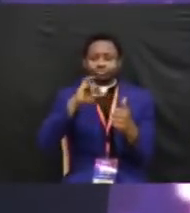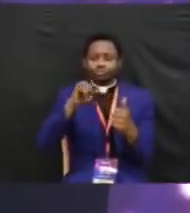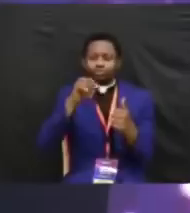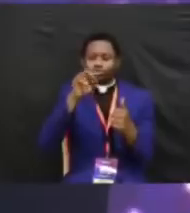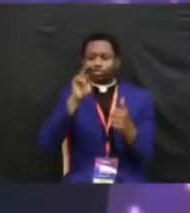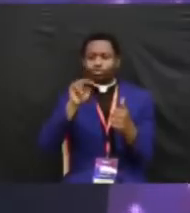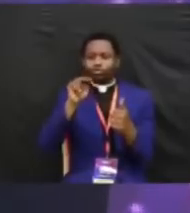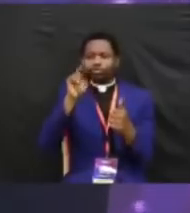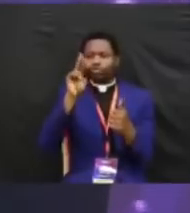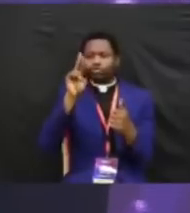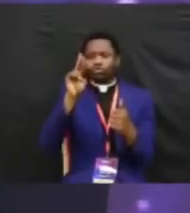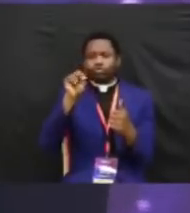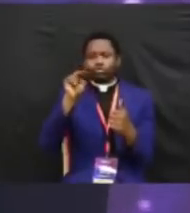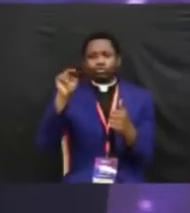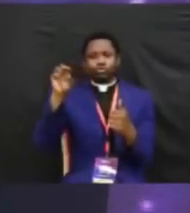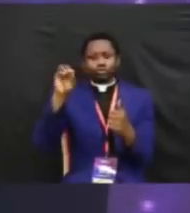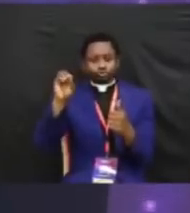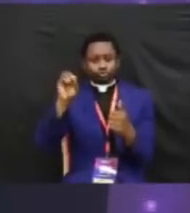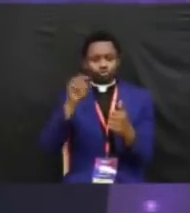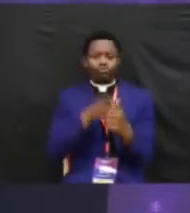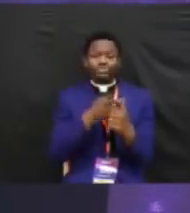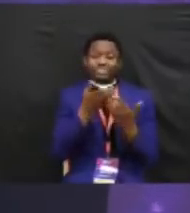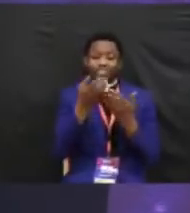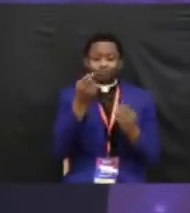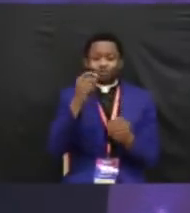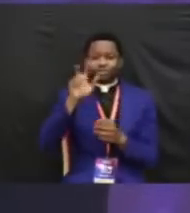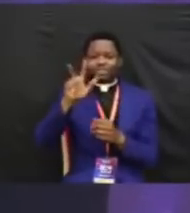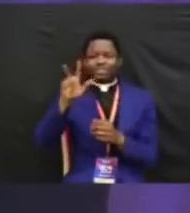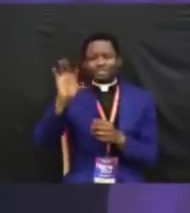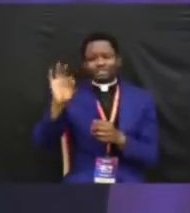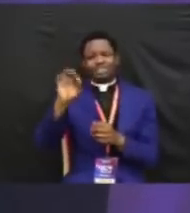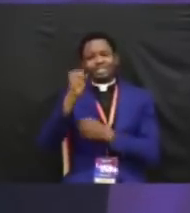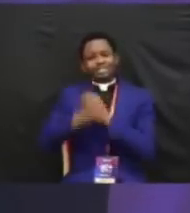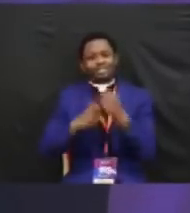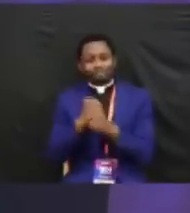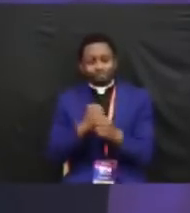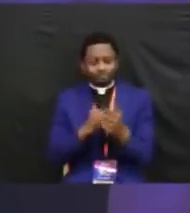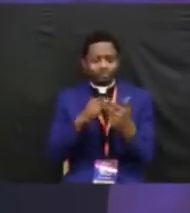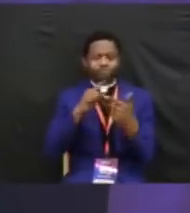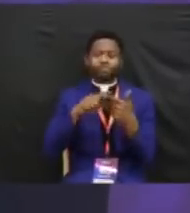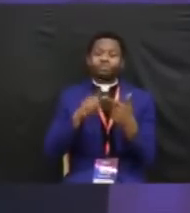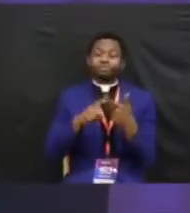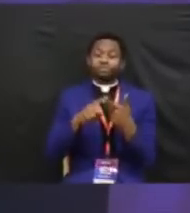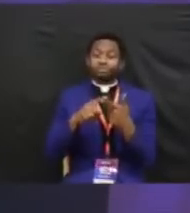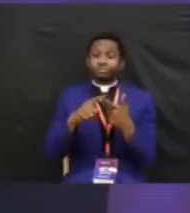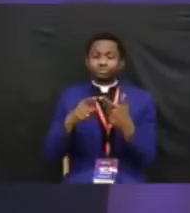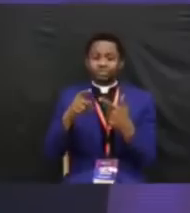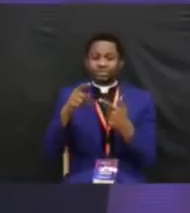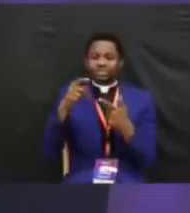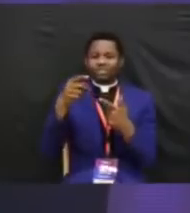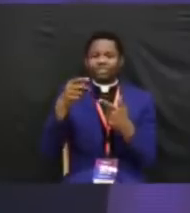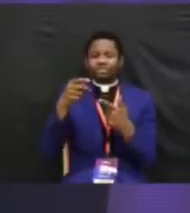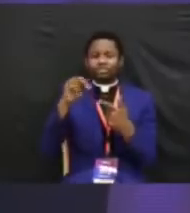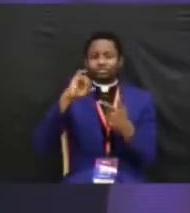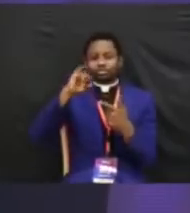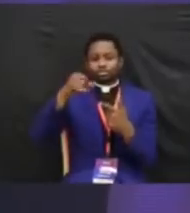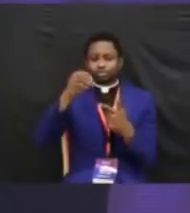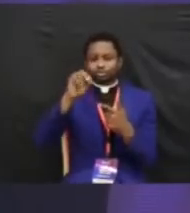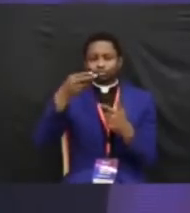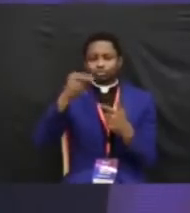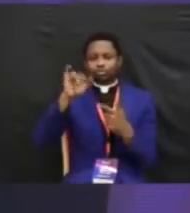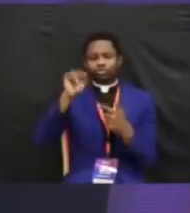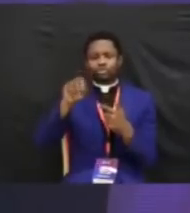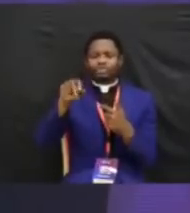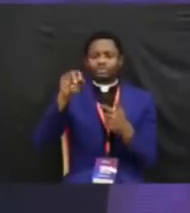served for 39 years. Joseph in a hy also served for 39 years.